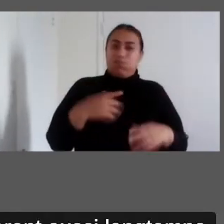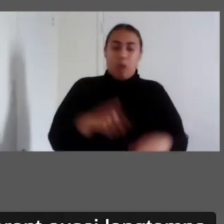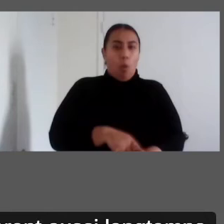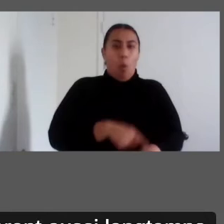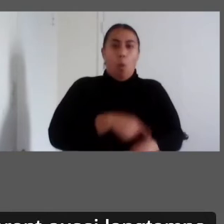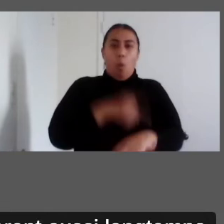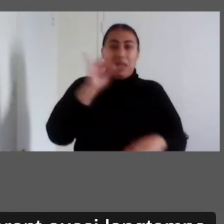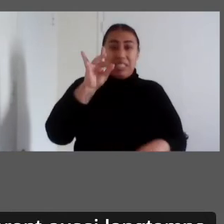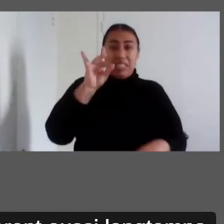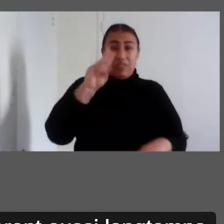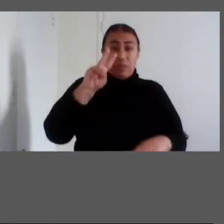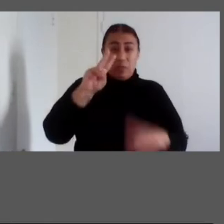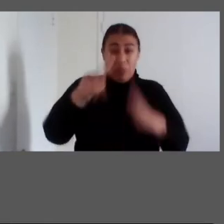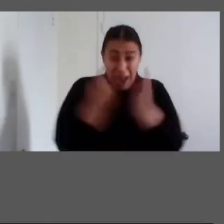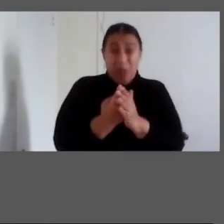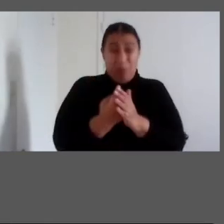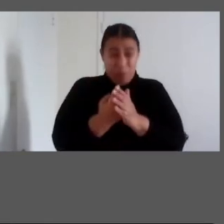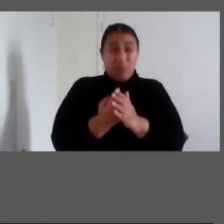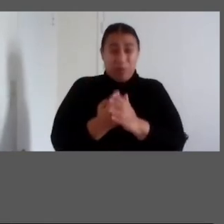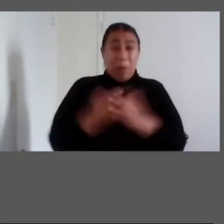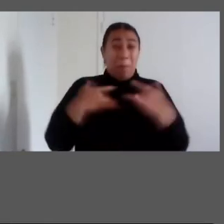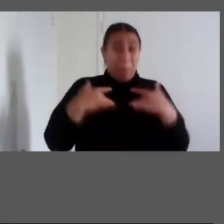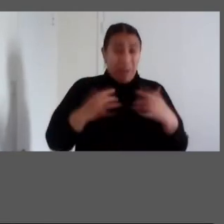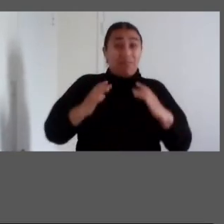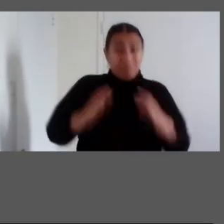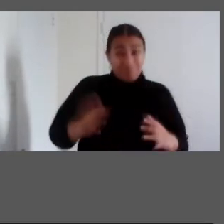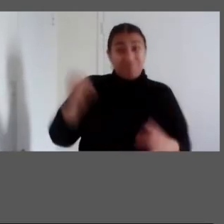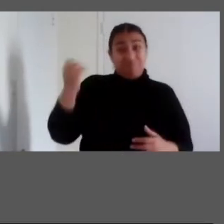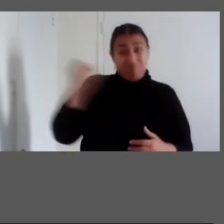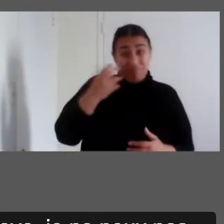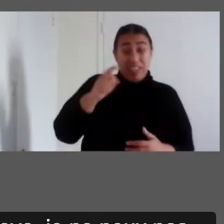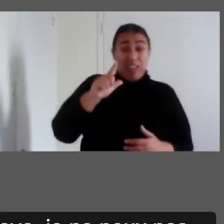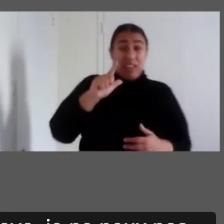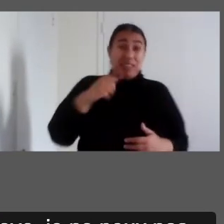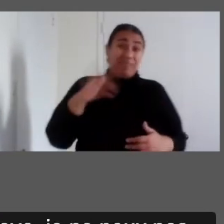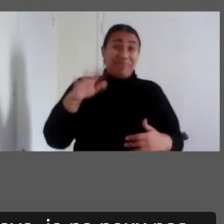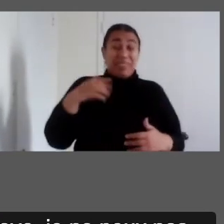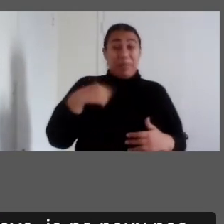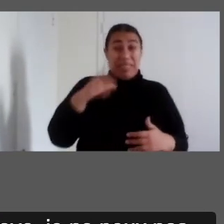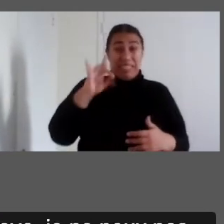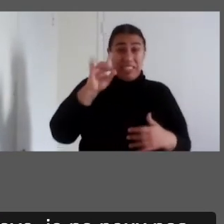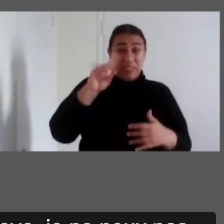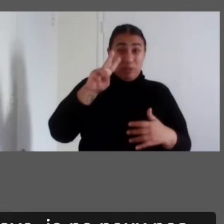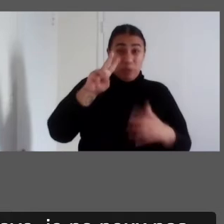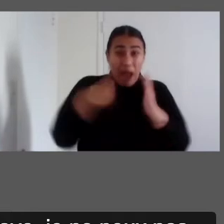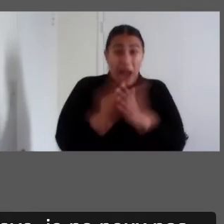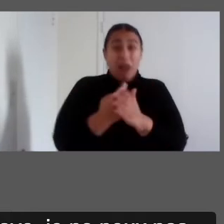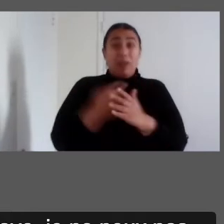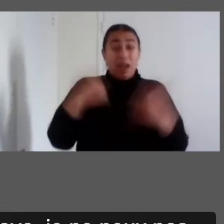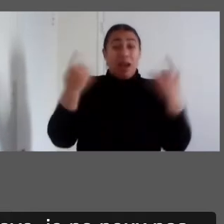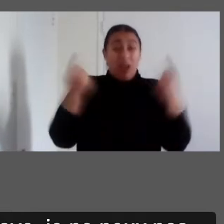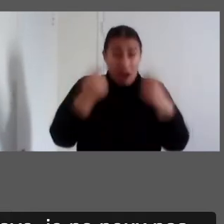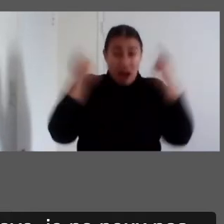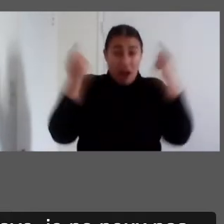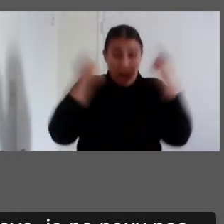will go as long as a migraine. 72 hours, they can be as long as. Again, a 24-hour headache sounds bad